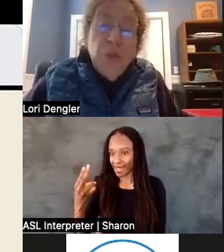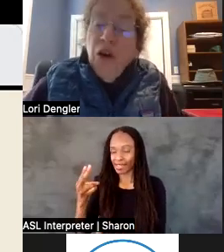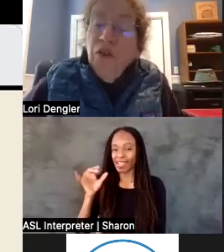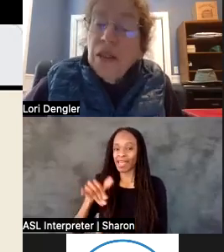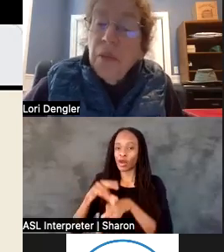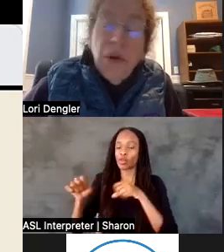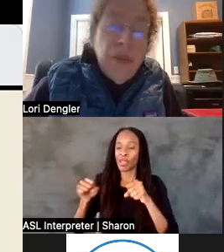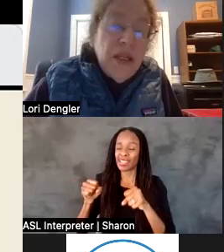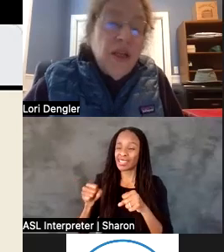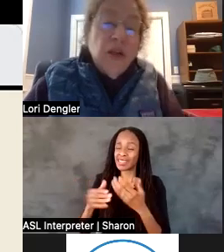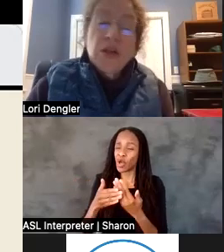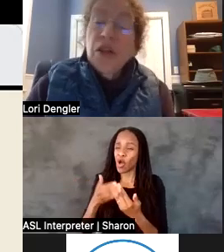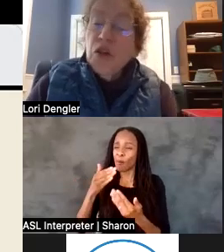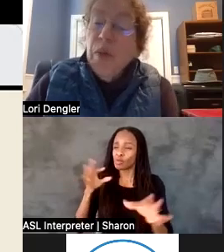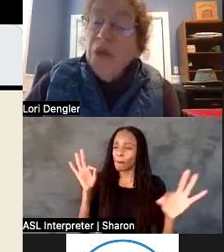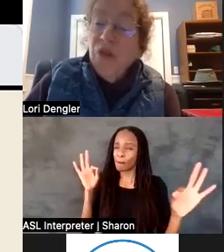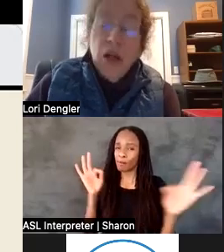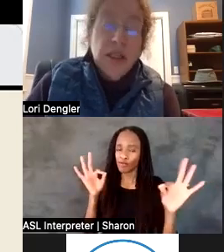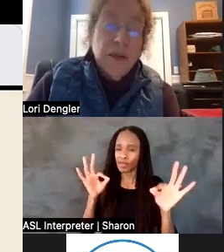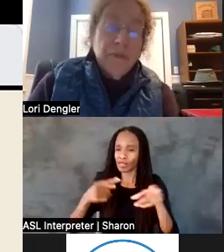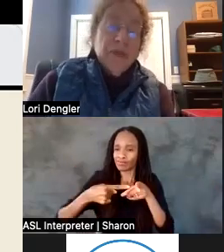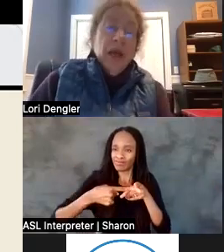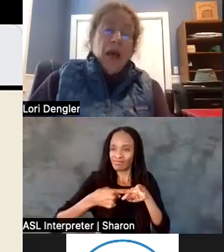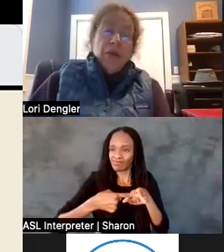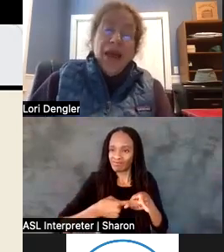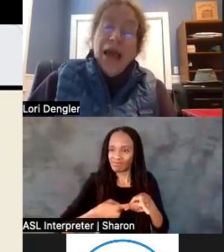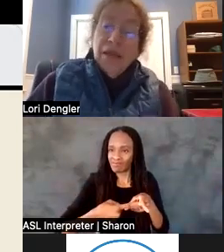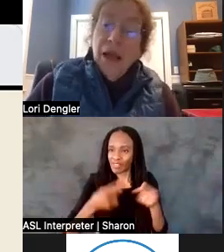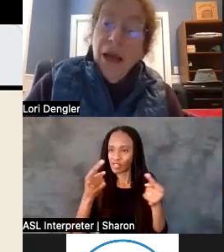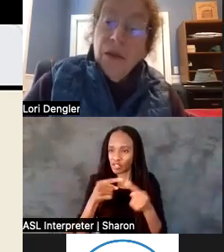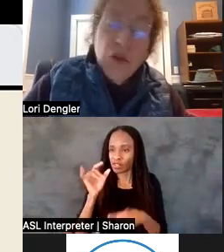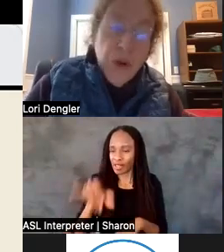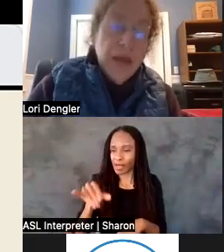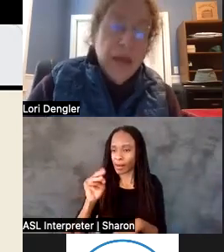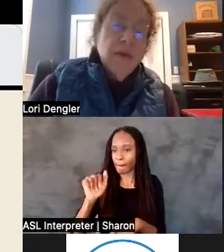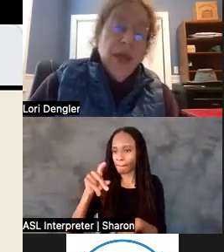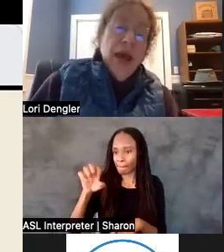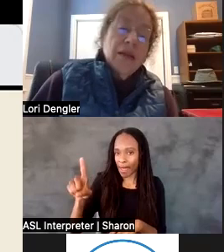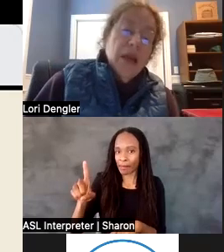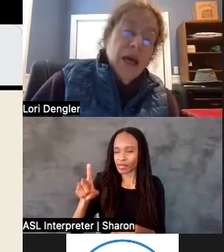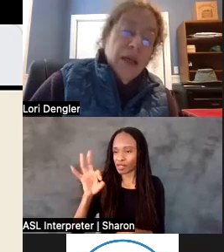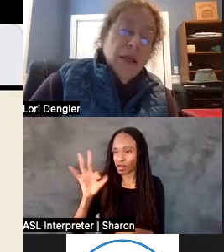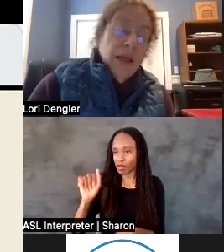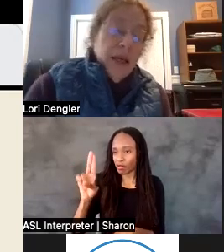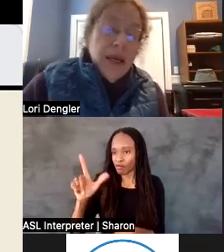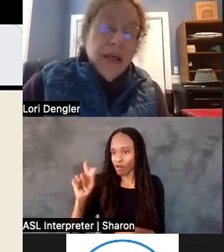almost perfectly perpendicular to those map faults. That trend, that